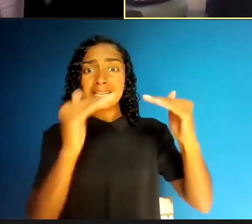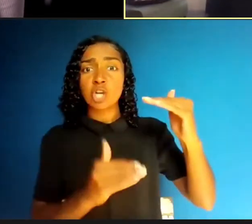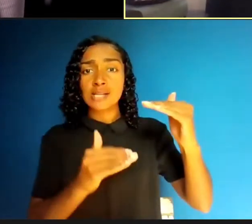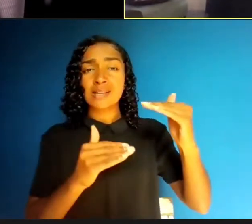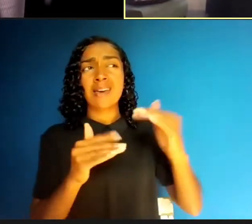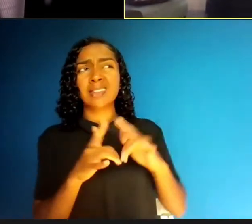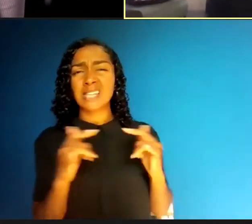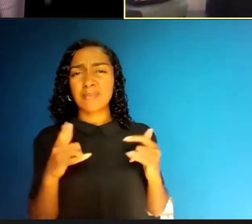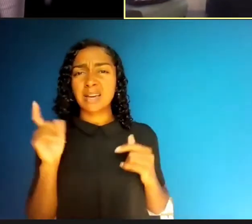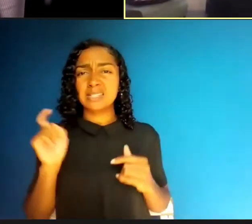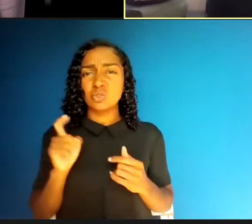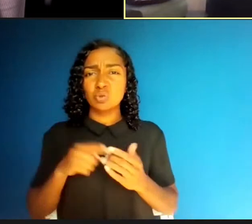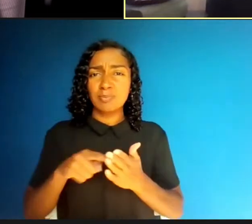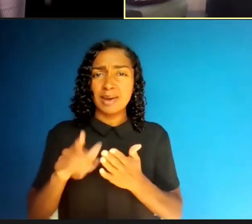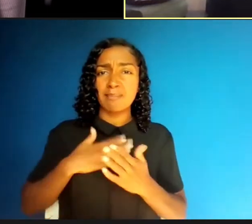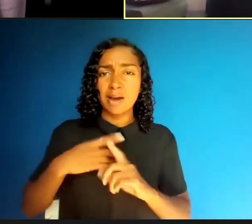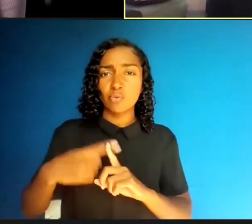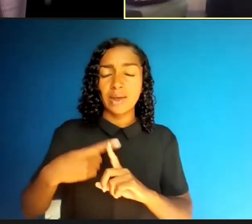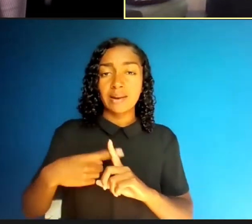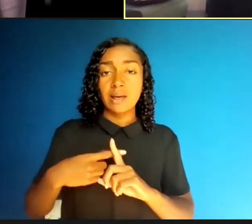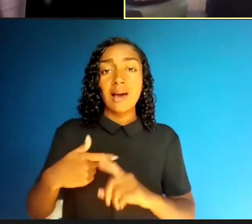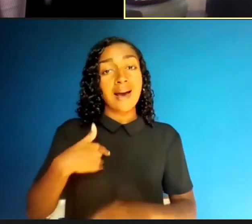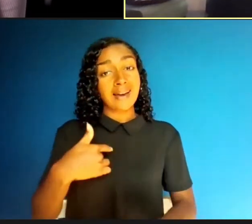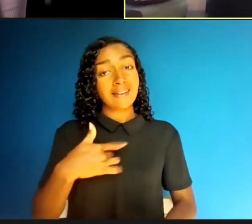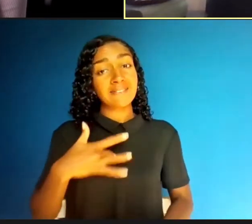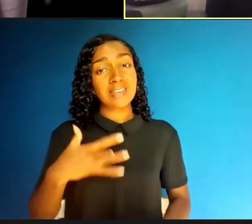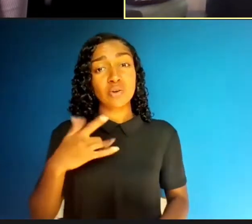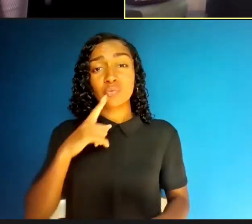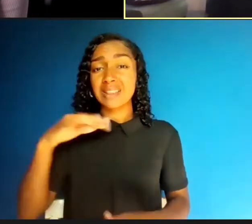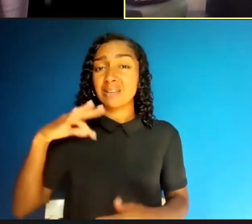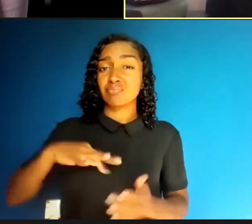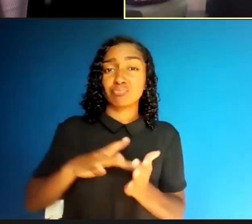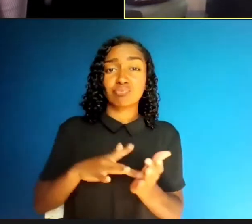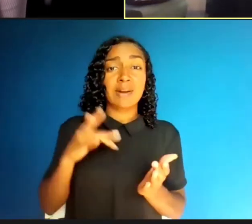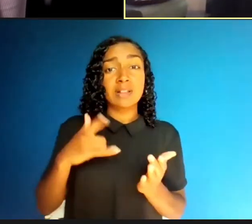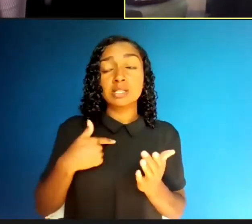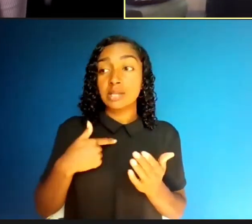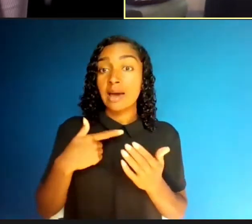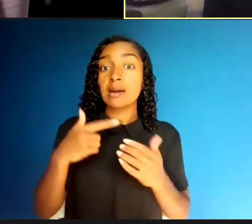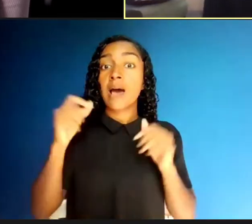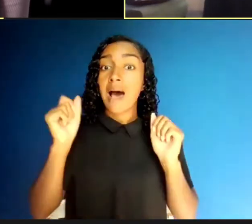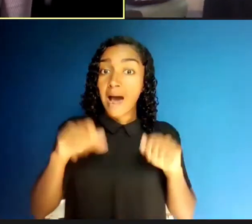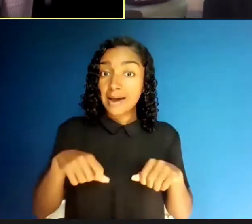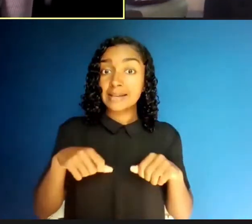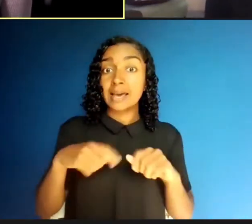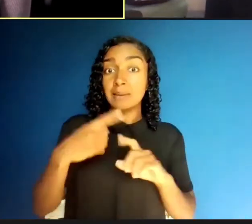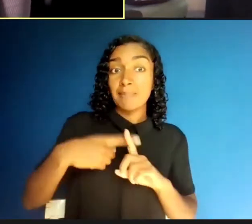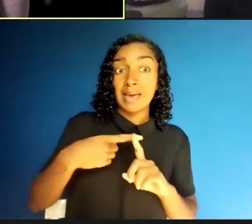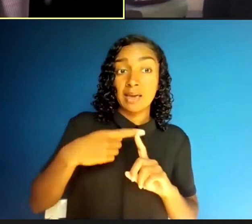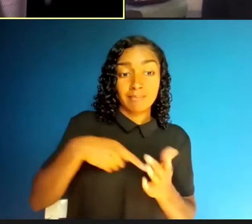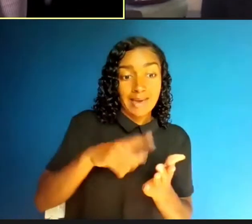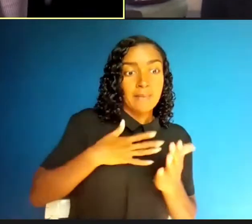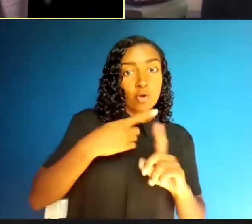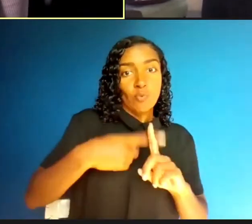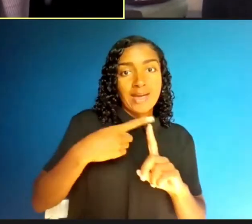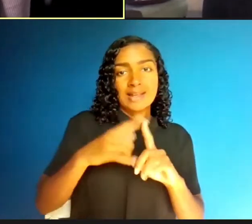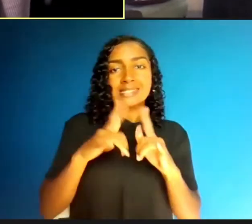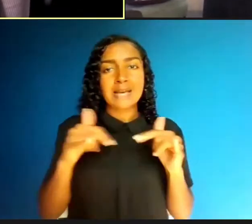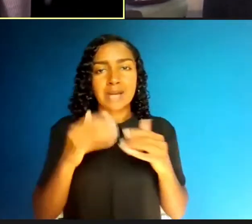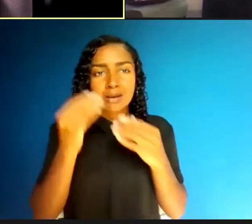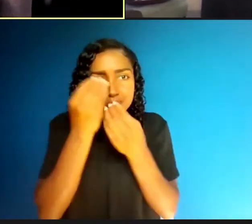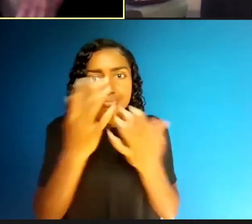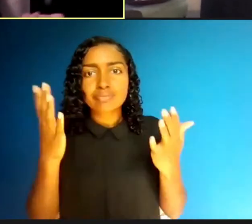I feel very privileged that part of paying my rent is telling the truth as I see it. Mm-hmm. And of course, well, now that